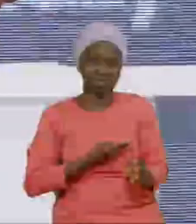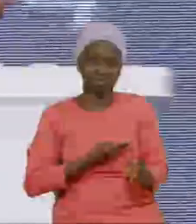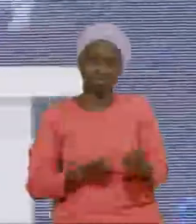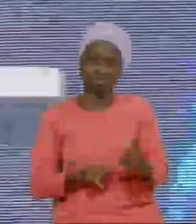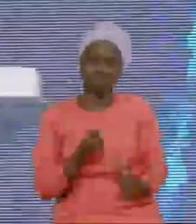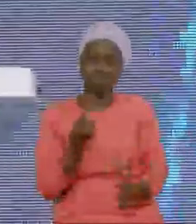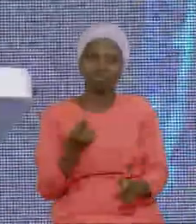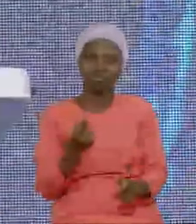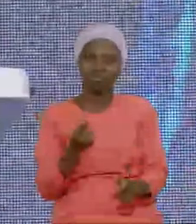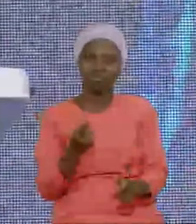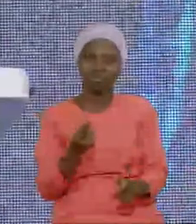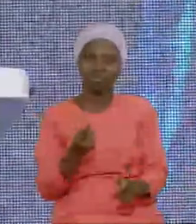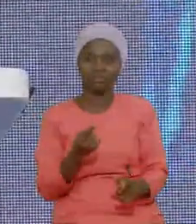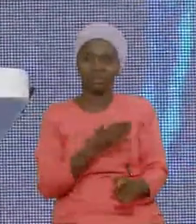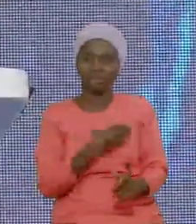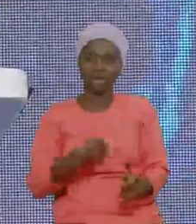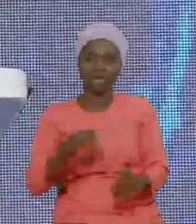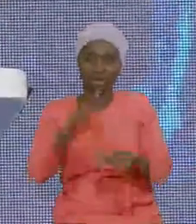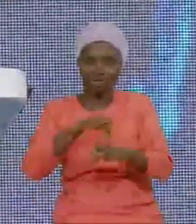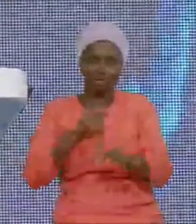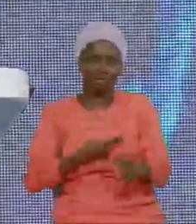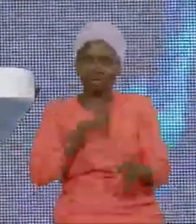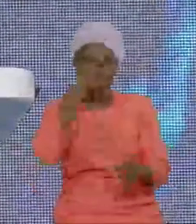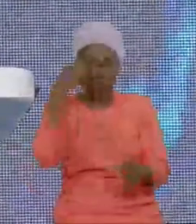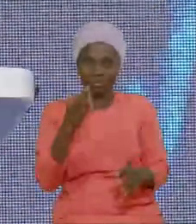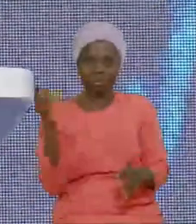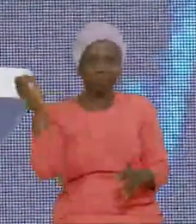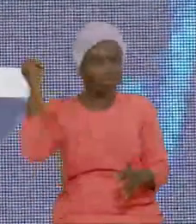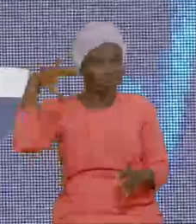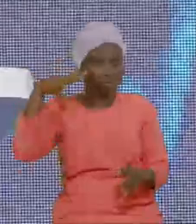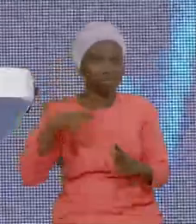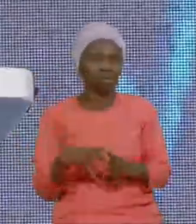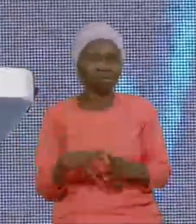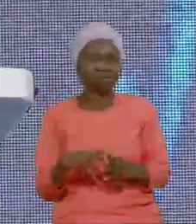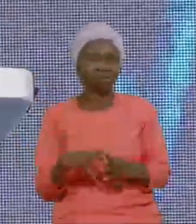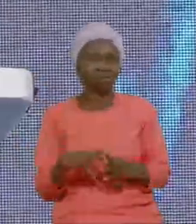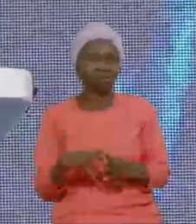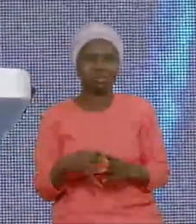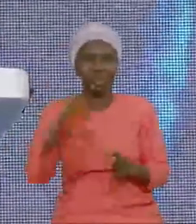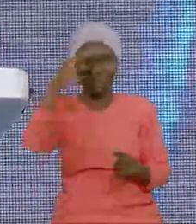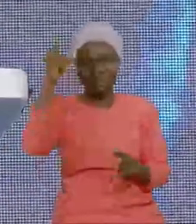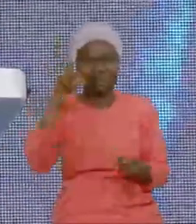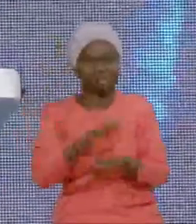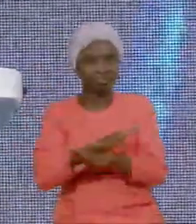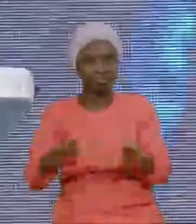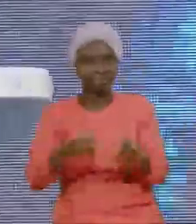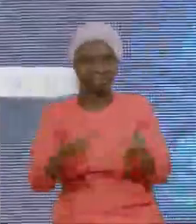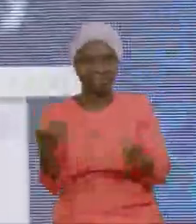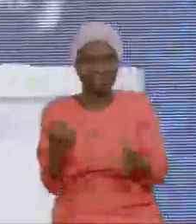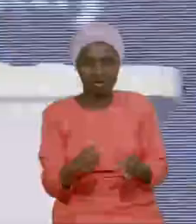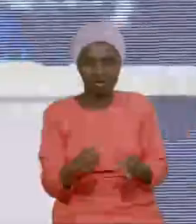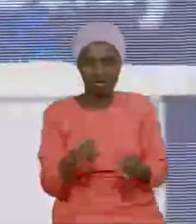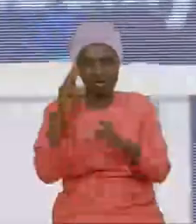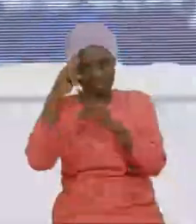And He touches us because of grace. It's no respect of persons. It's not impartial. He